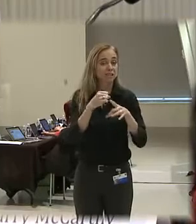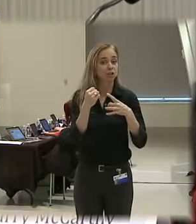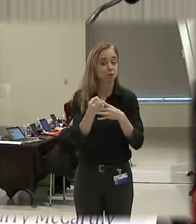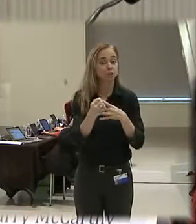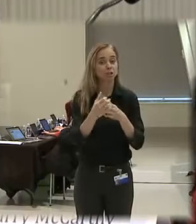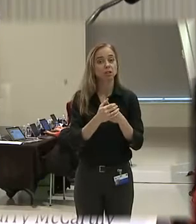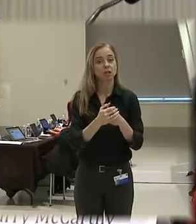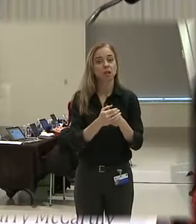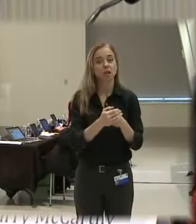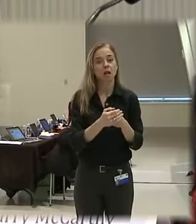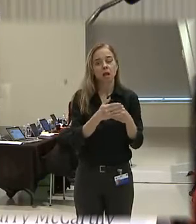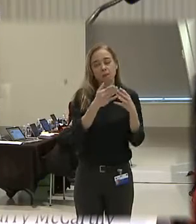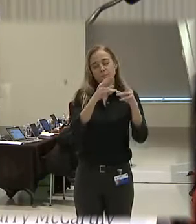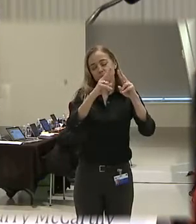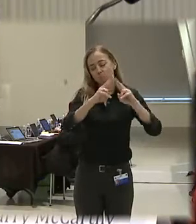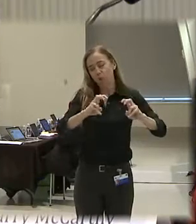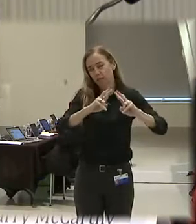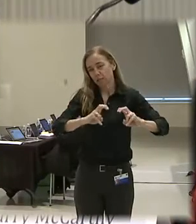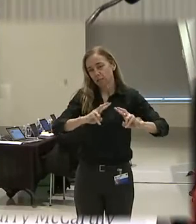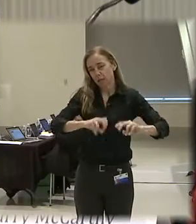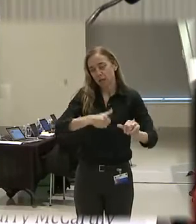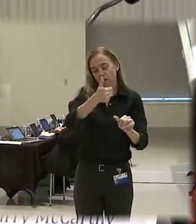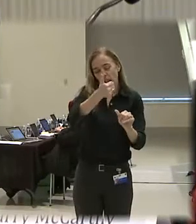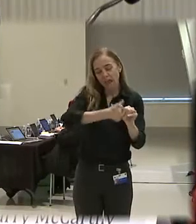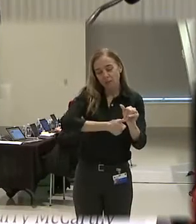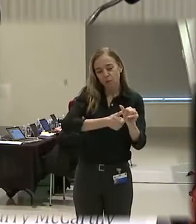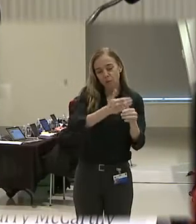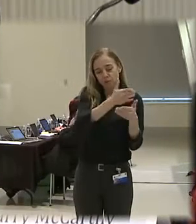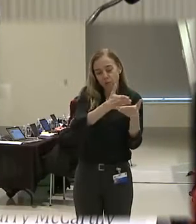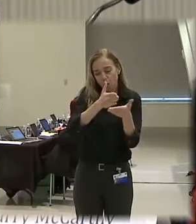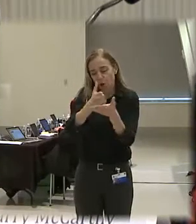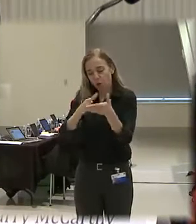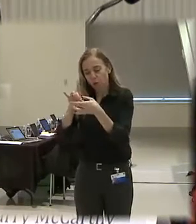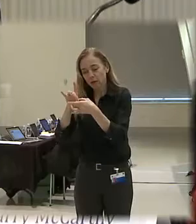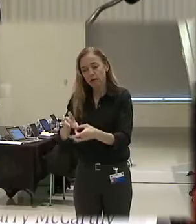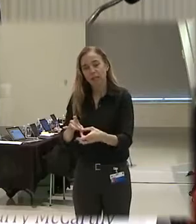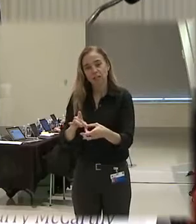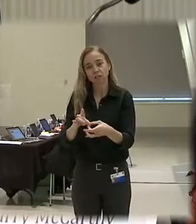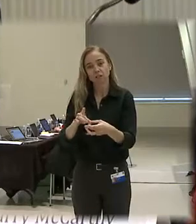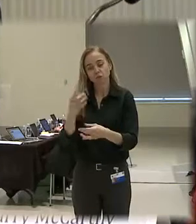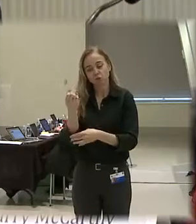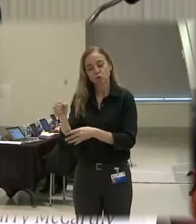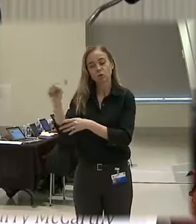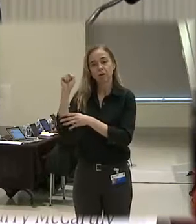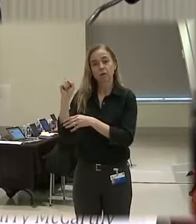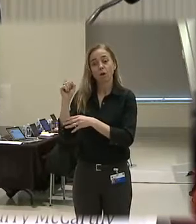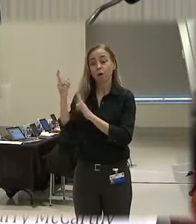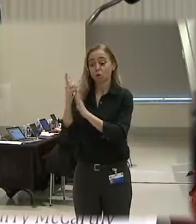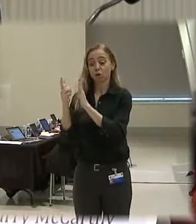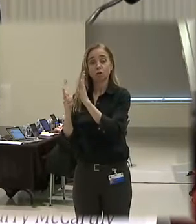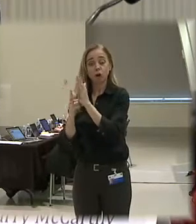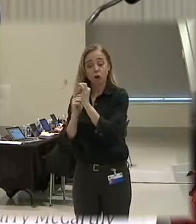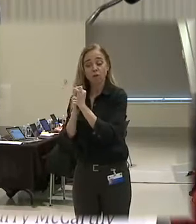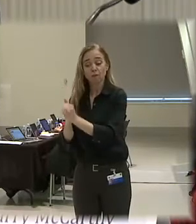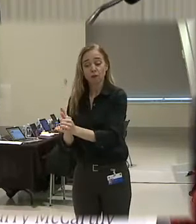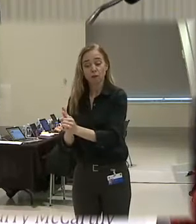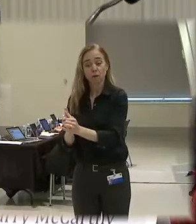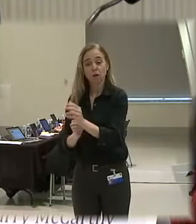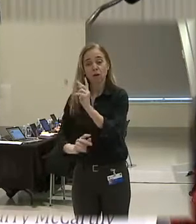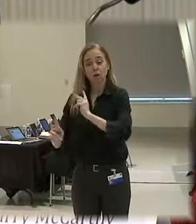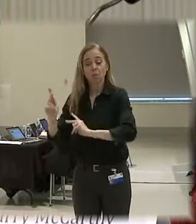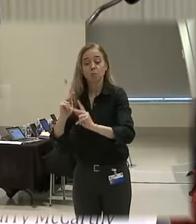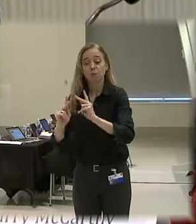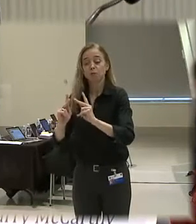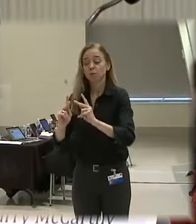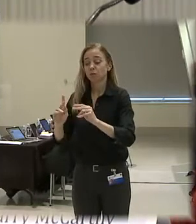breaking down every element of the demonstration. From a lawful assembly where persons look to